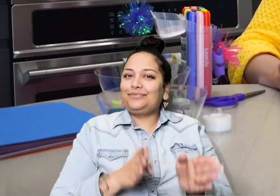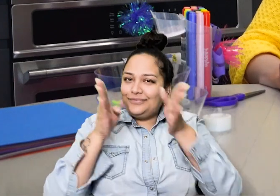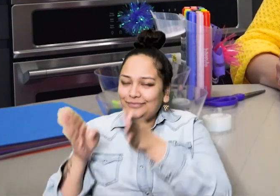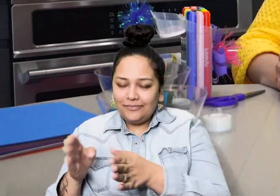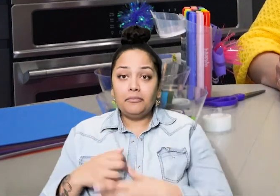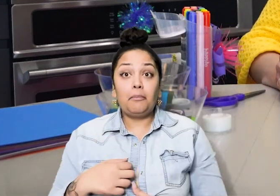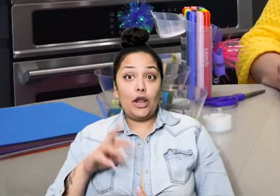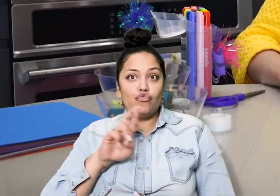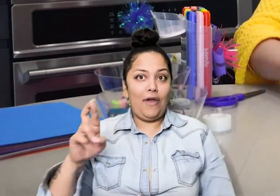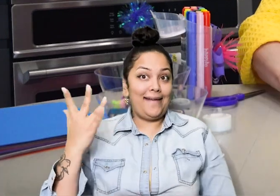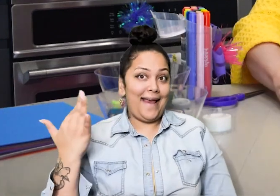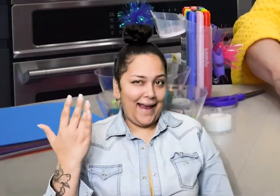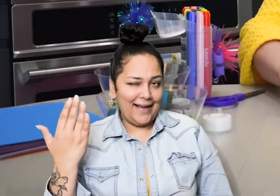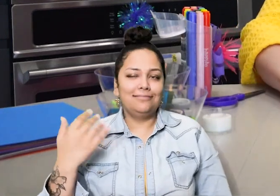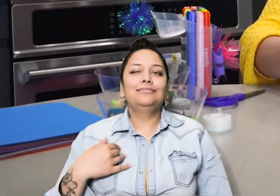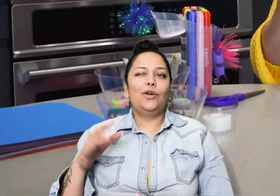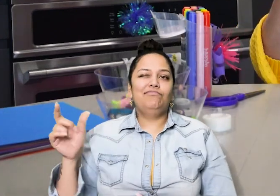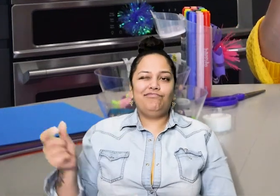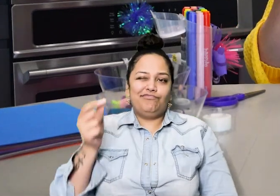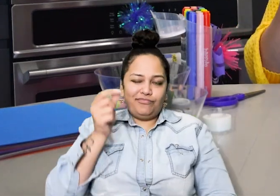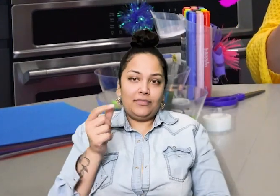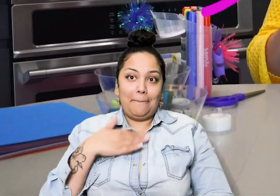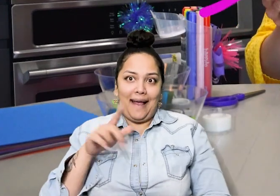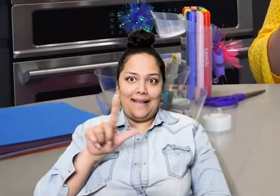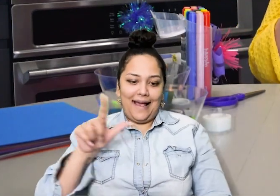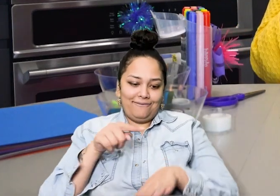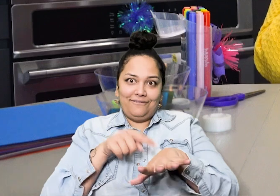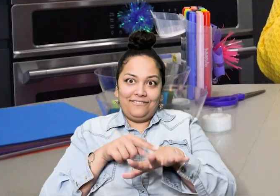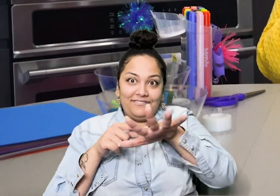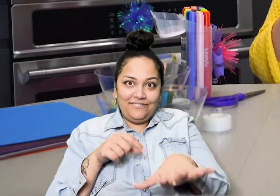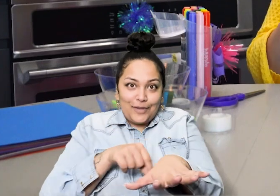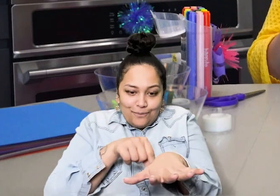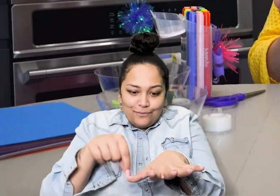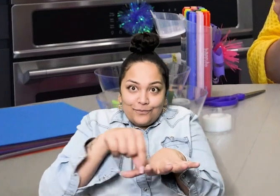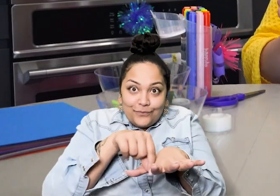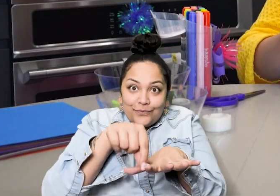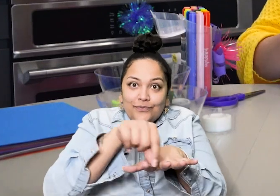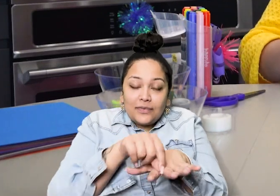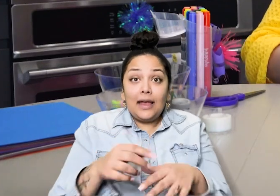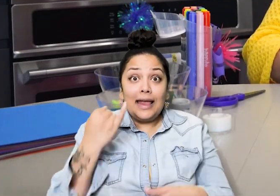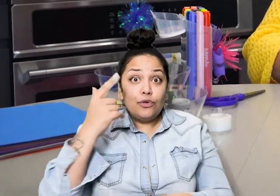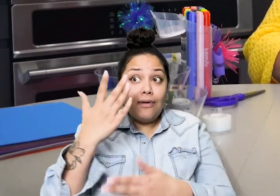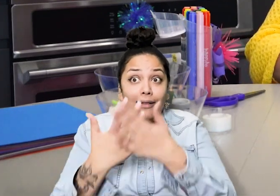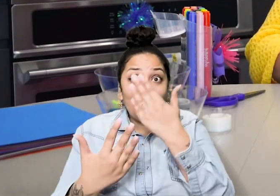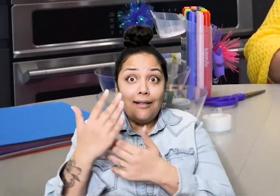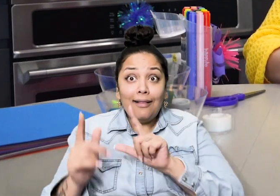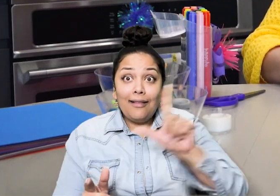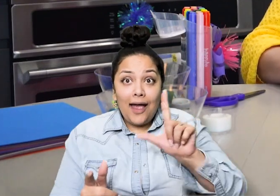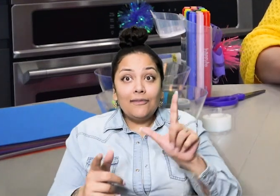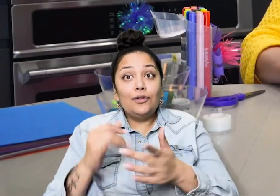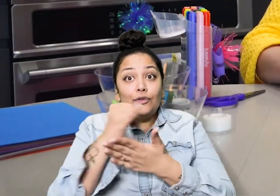let's do another one. And I'm right-handed, so I'm using my right hand to trace my left hand, but if